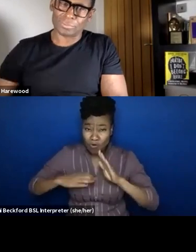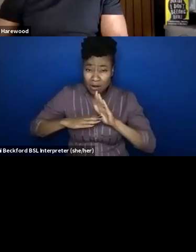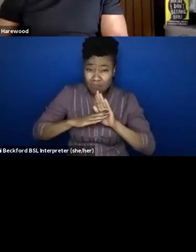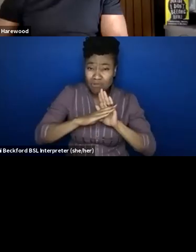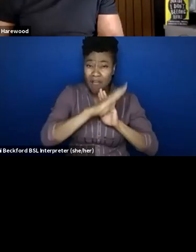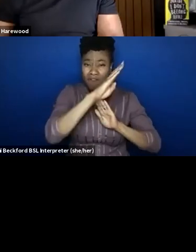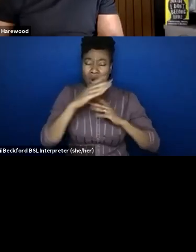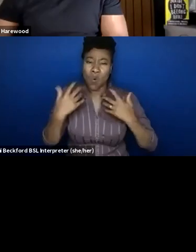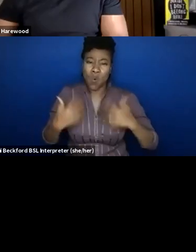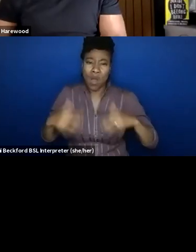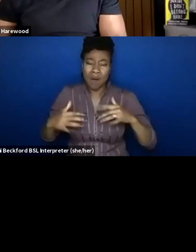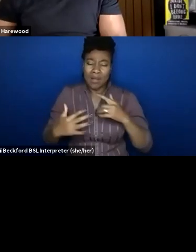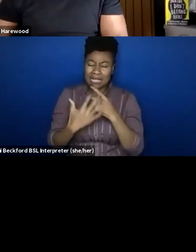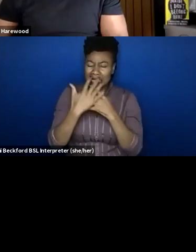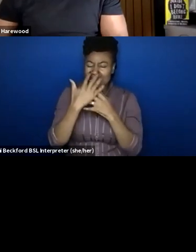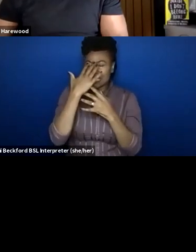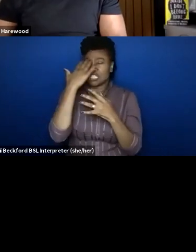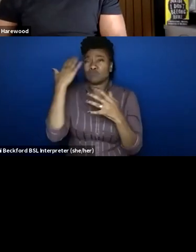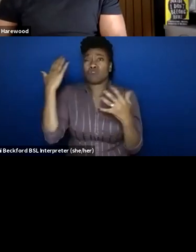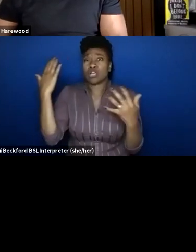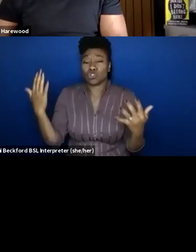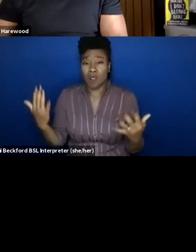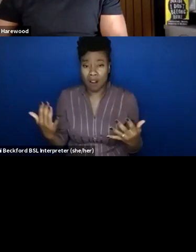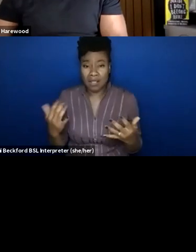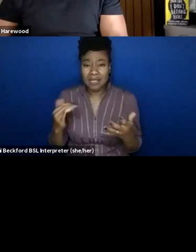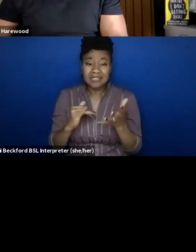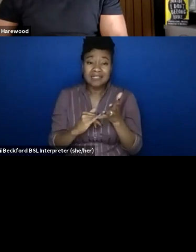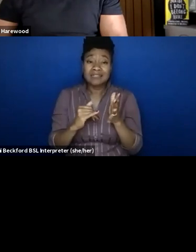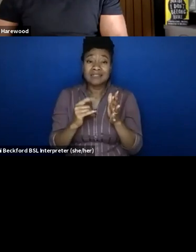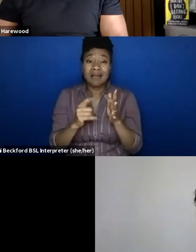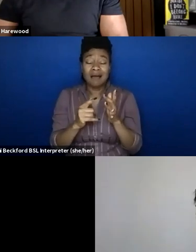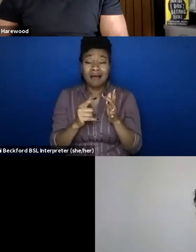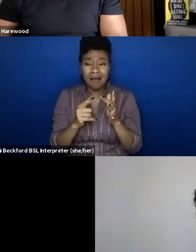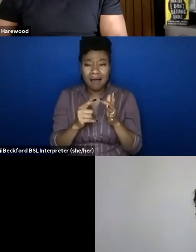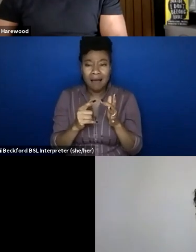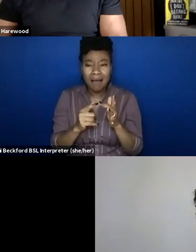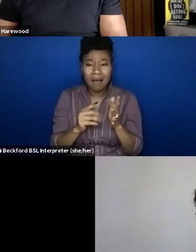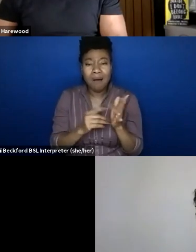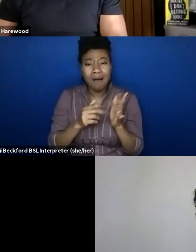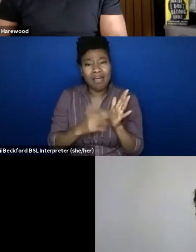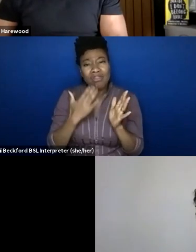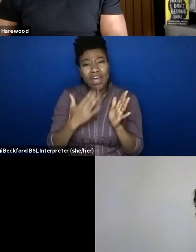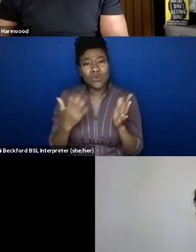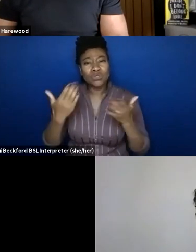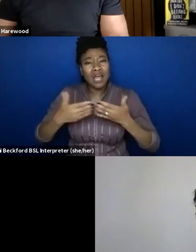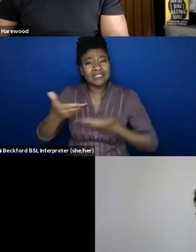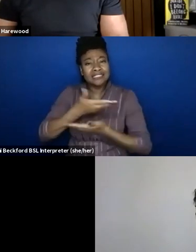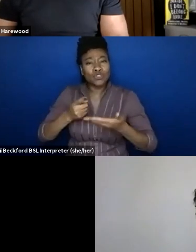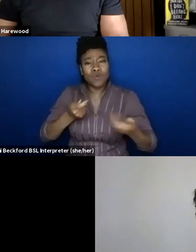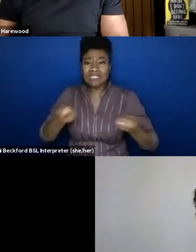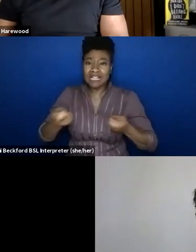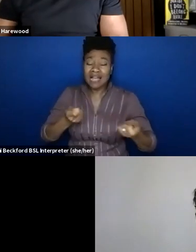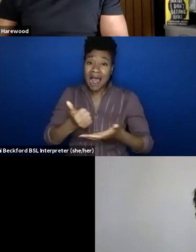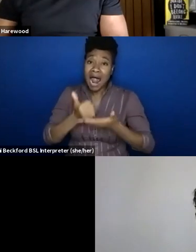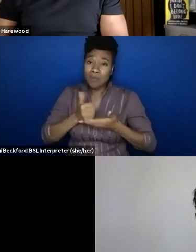Simon, for your open and honest approach, facilitating tonight's discussion, helping us to better understand the challenges